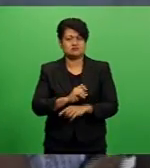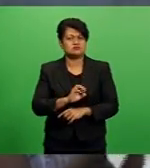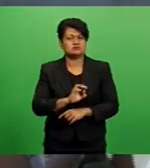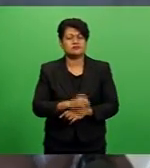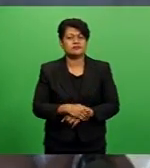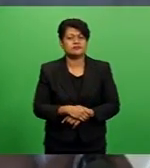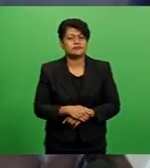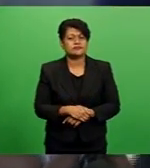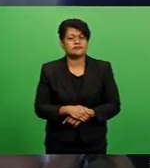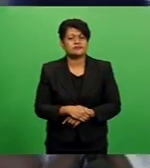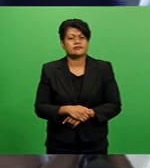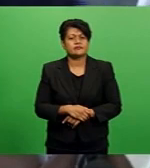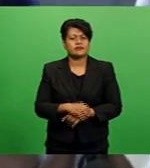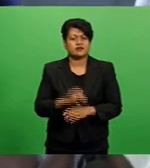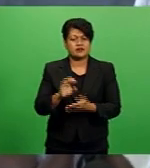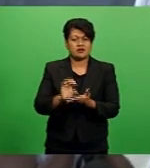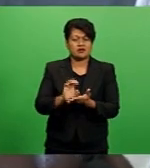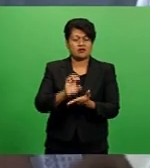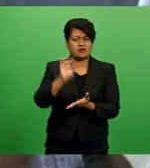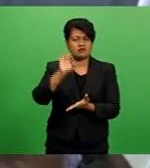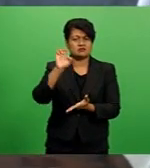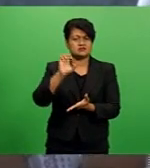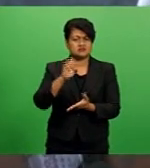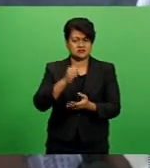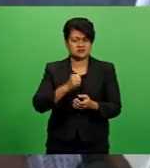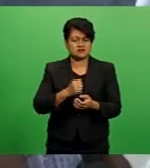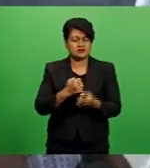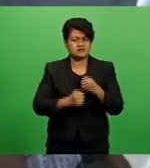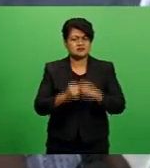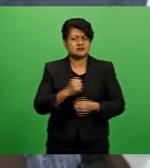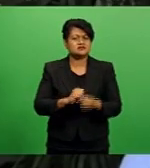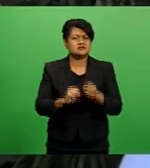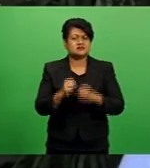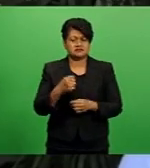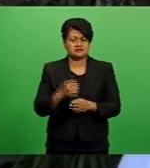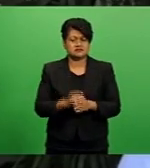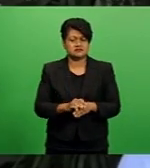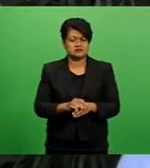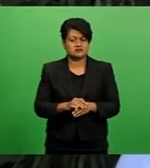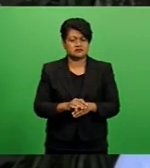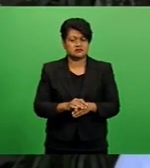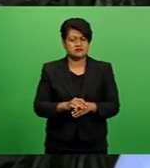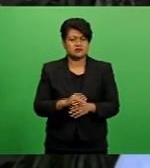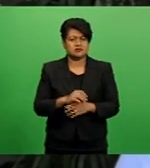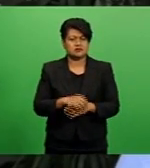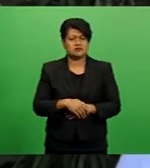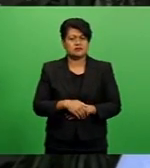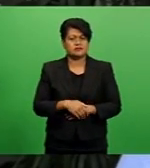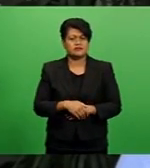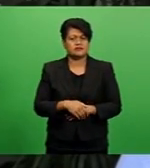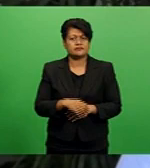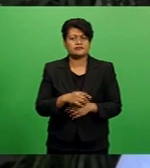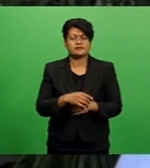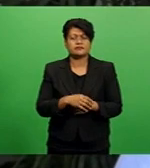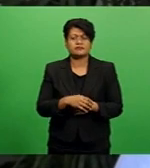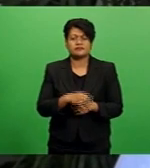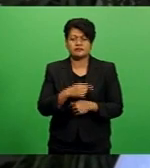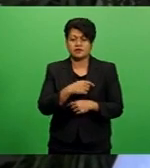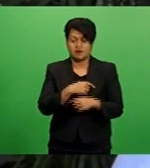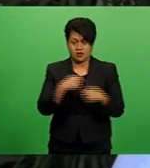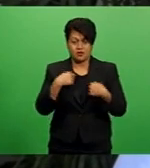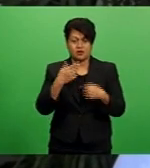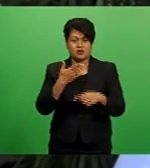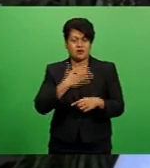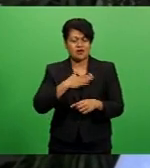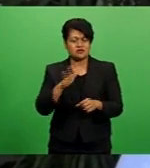fund says it will continue to ensure solvency in the long run. We're still not out of the woods yet, but we just want to assure the